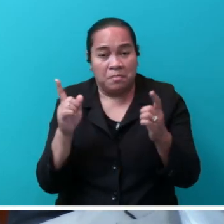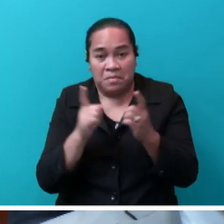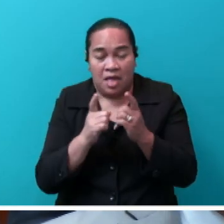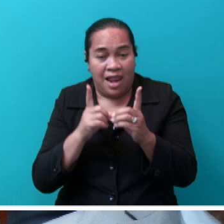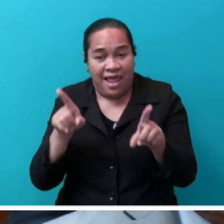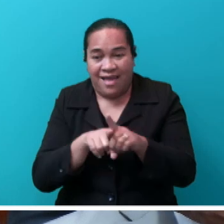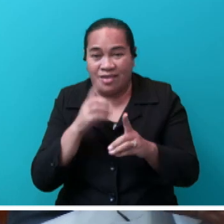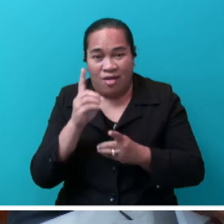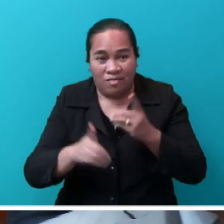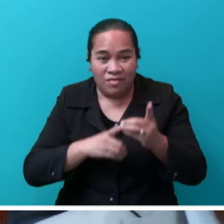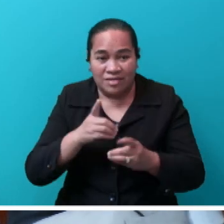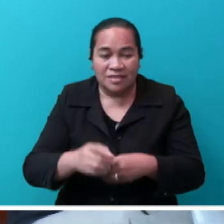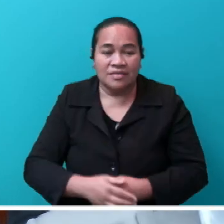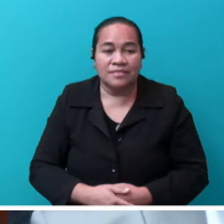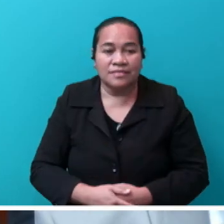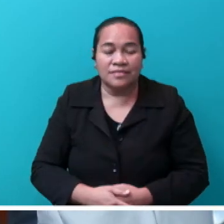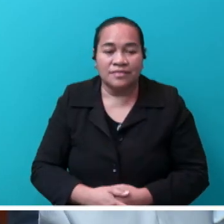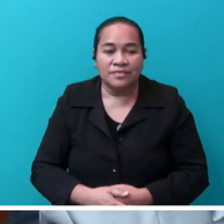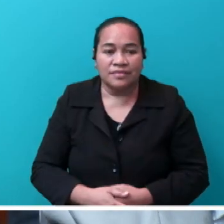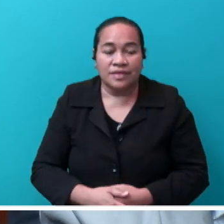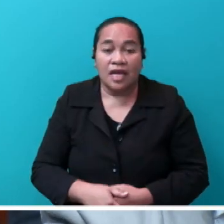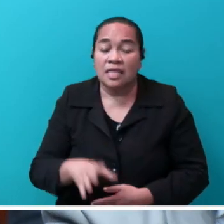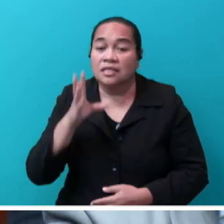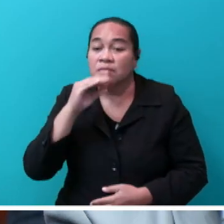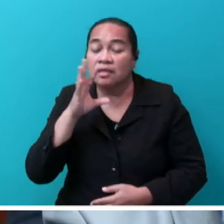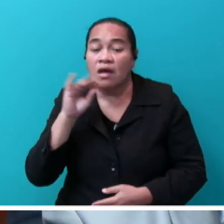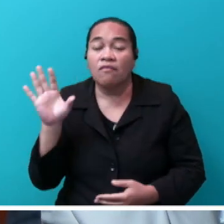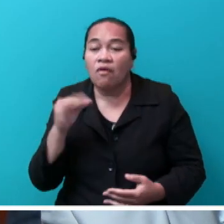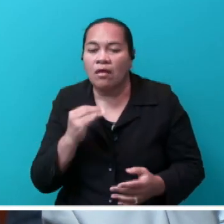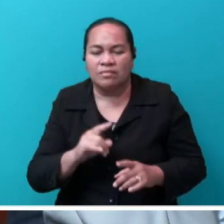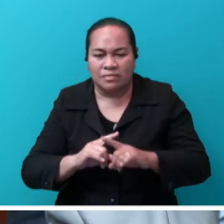Speaker. Other top-profile speakers came from TripAdvisor,